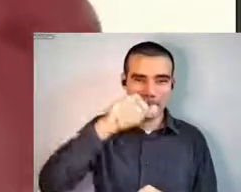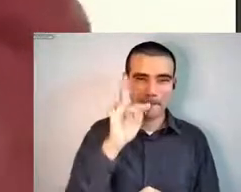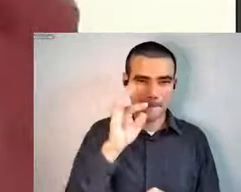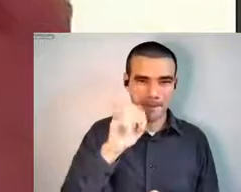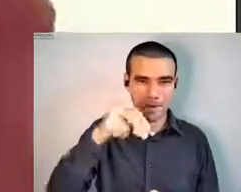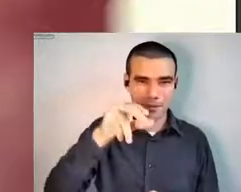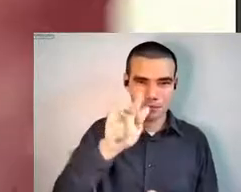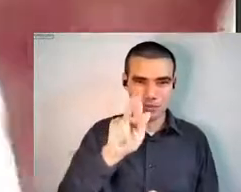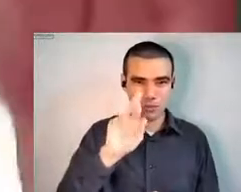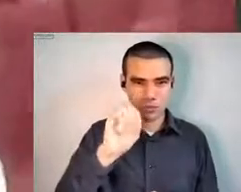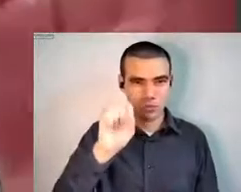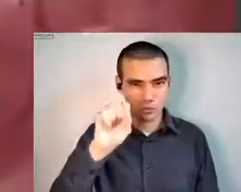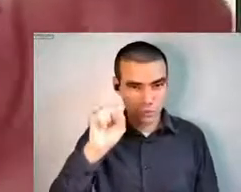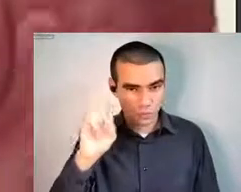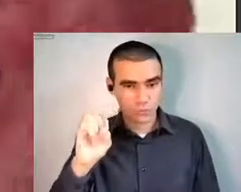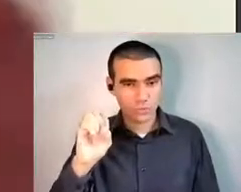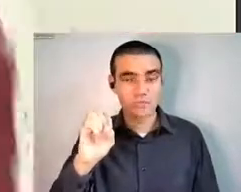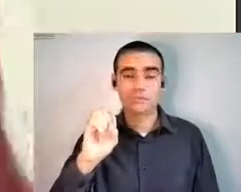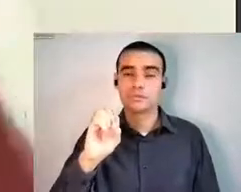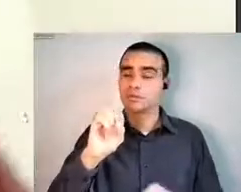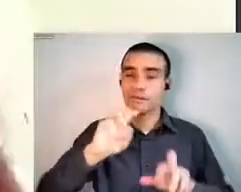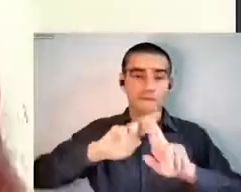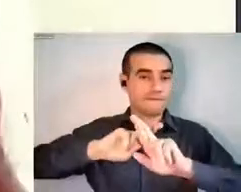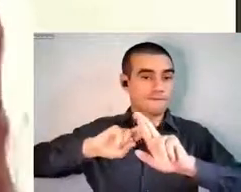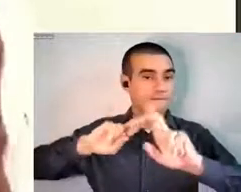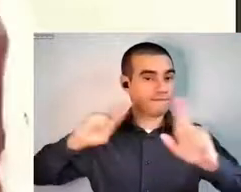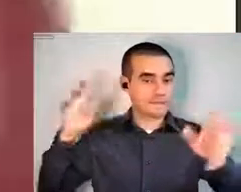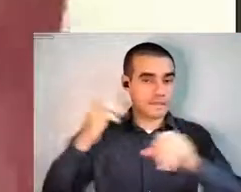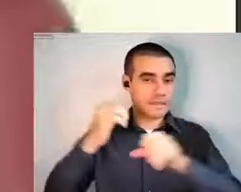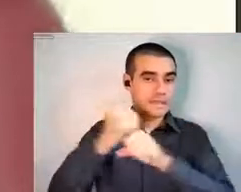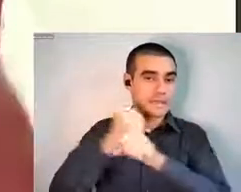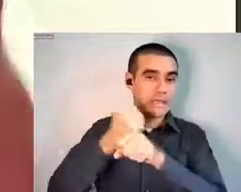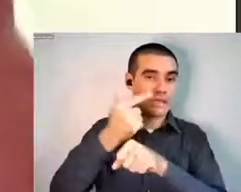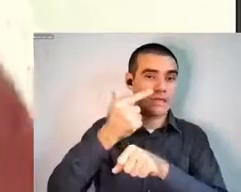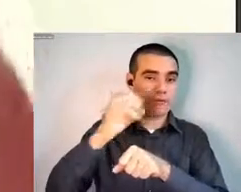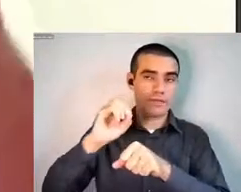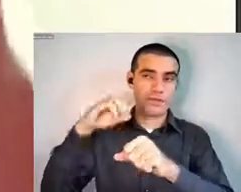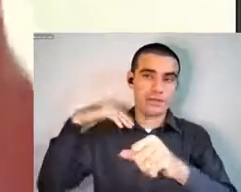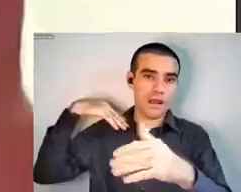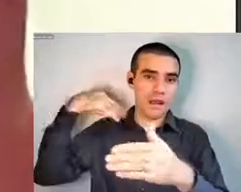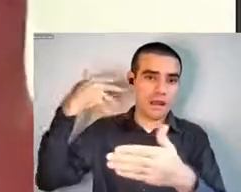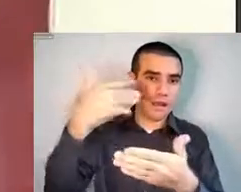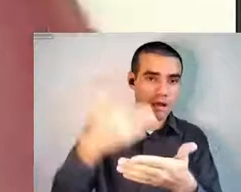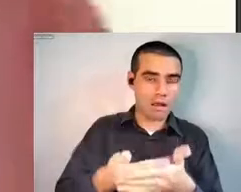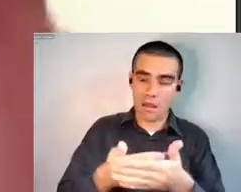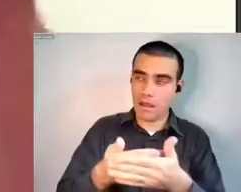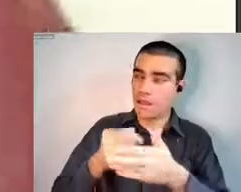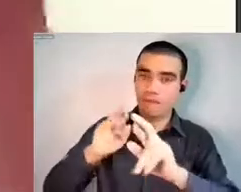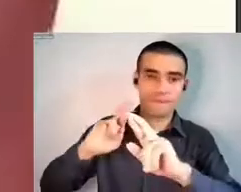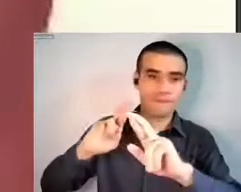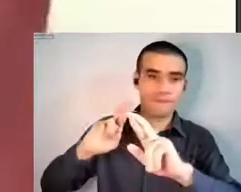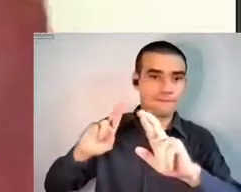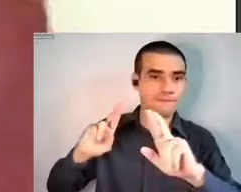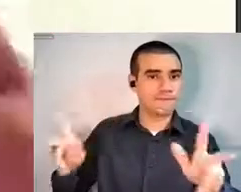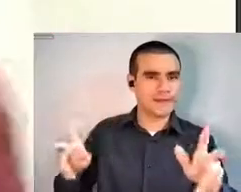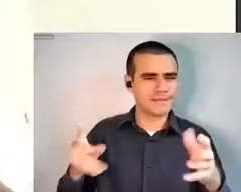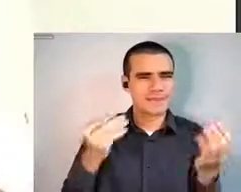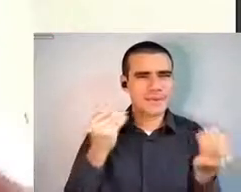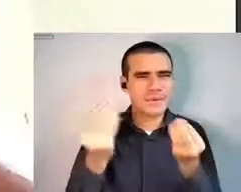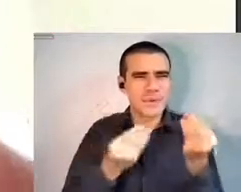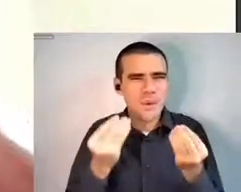region of Maranhão is unimaginable 20 years ago. How can we balance